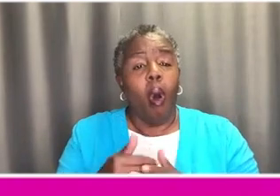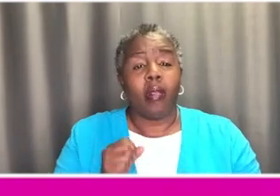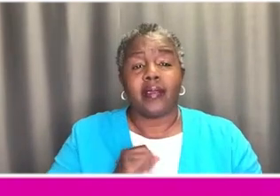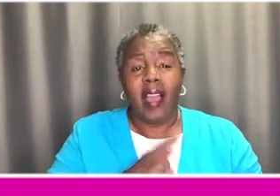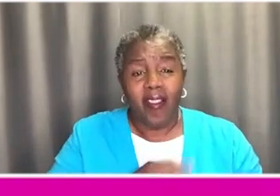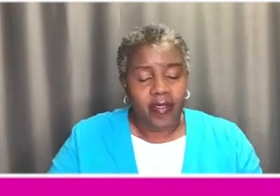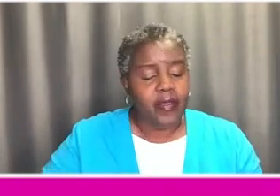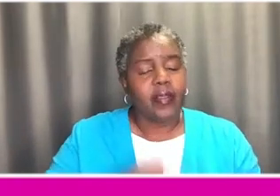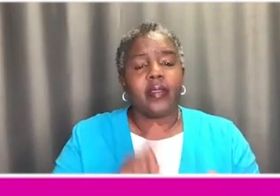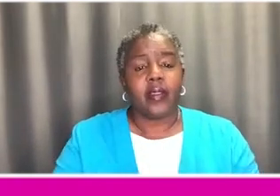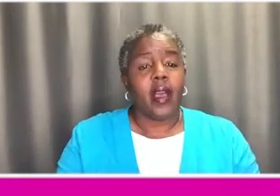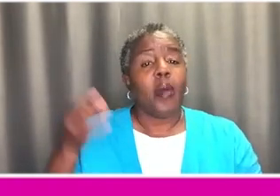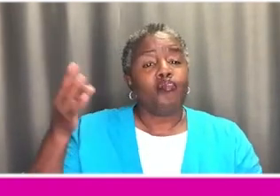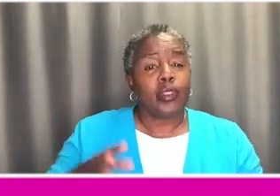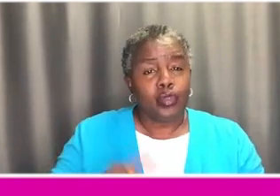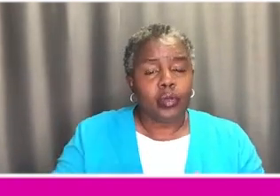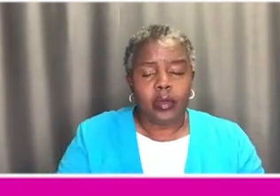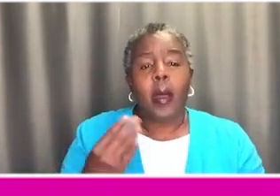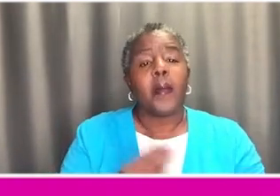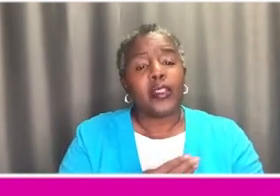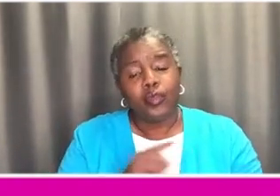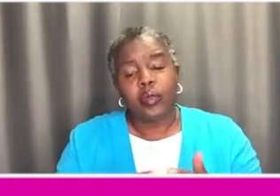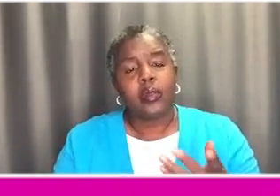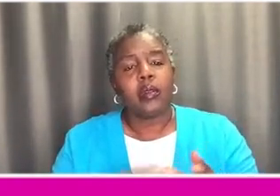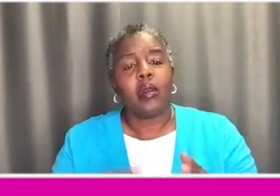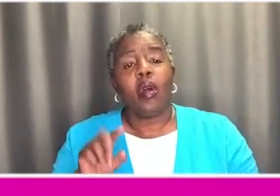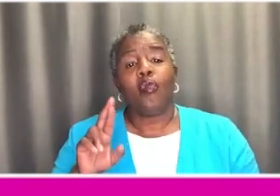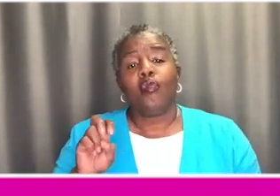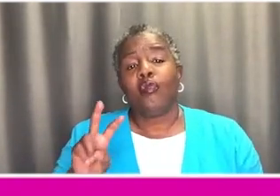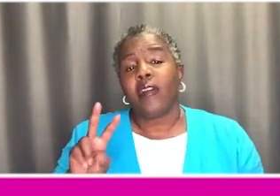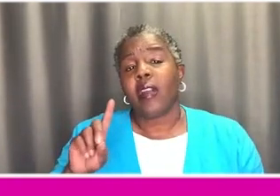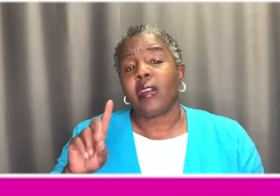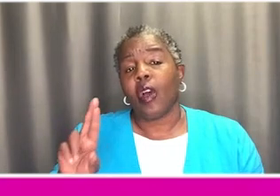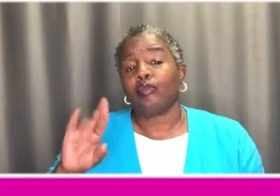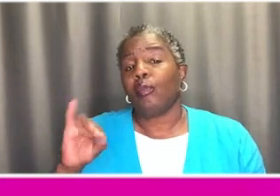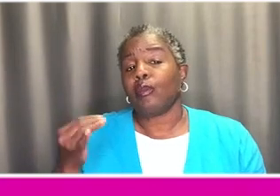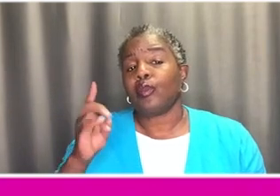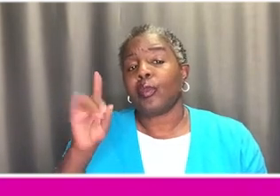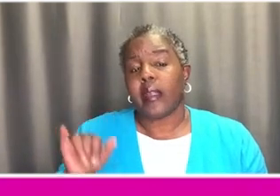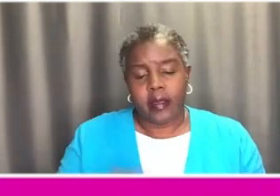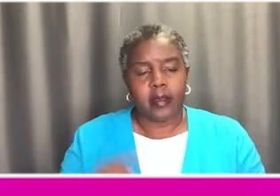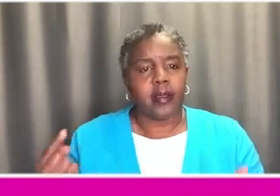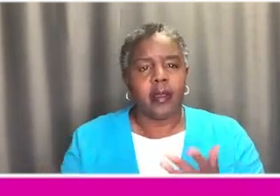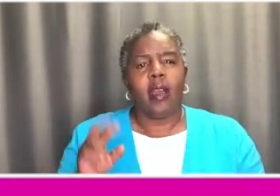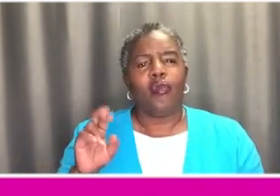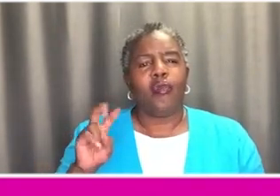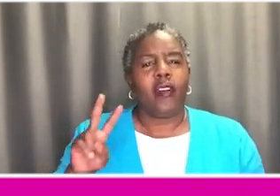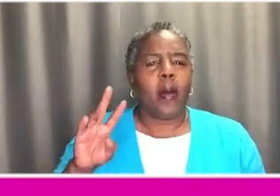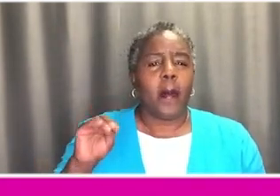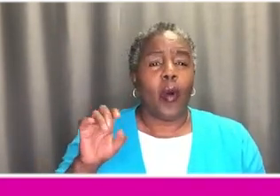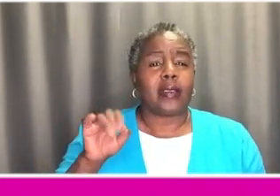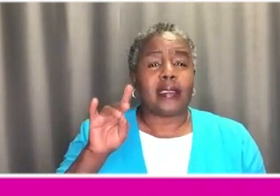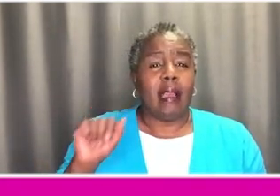staff. We want to thank all the preachers, all the ministers. Reverend Dr. Judy was so helpful. Reverend Marcia was beyond helpful